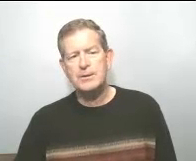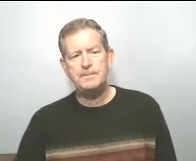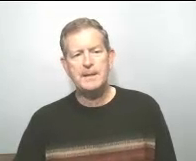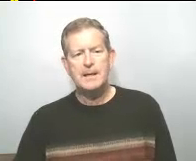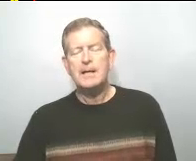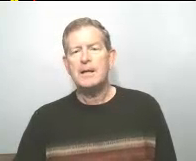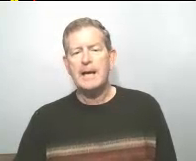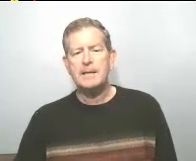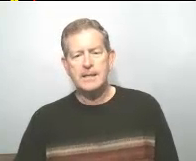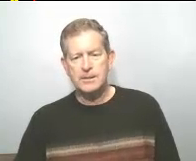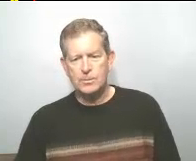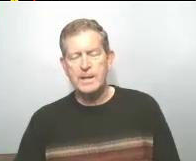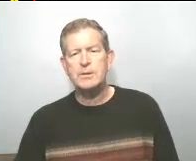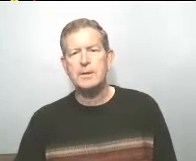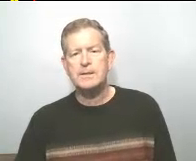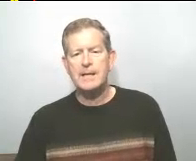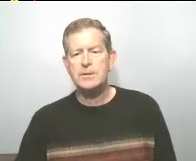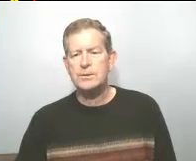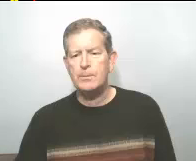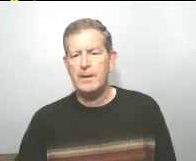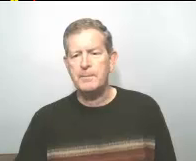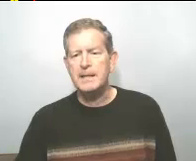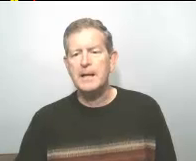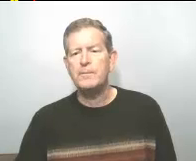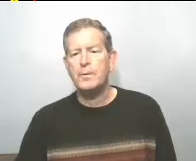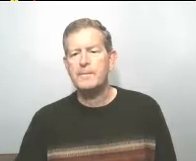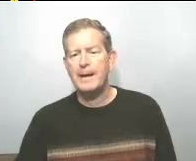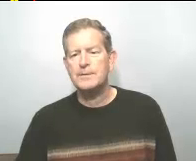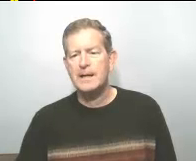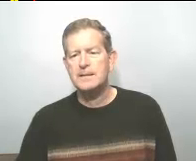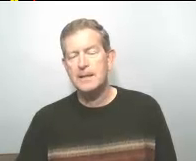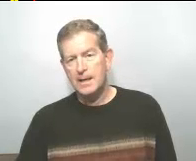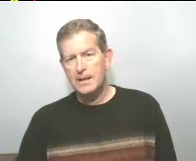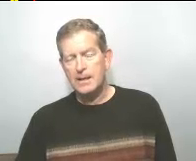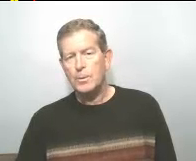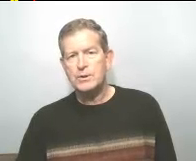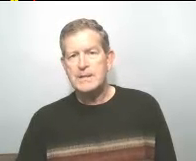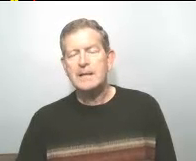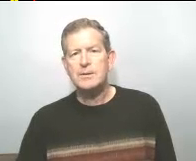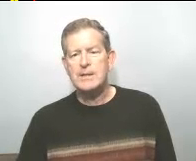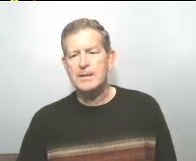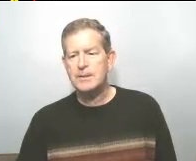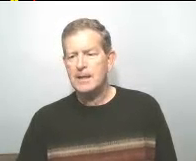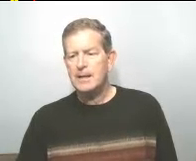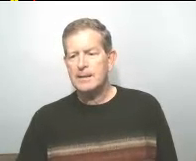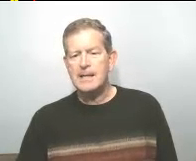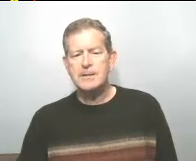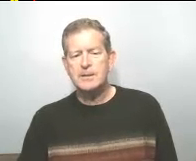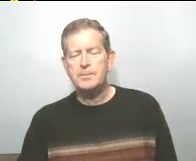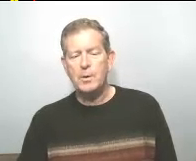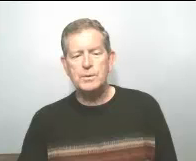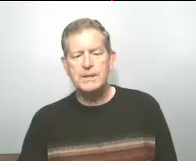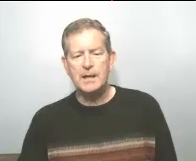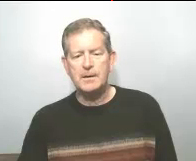the lesson. Click on it, takes us right to the test. You see we have 1 minute and 45 seconds in which to take this test. The test